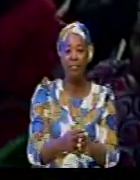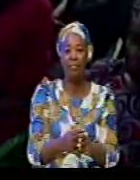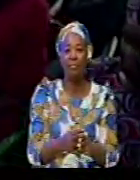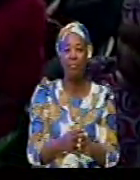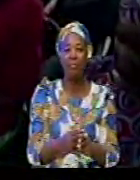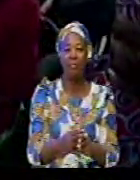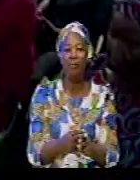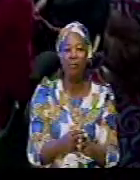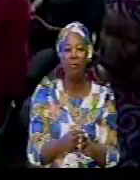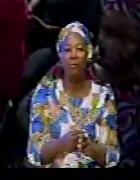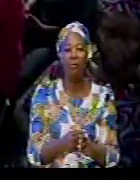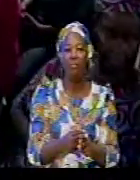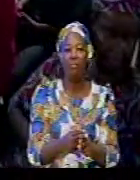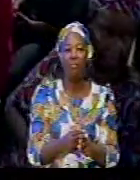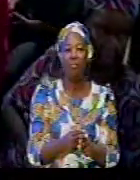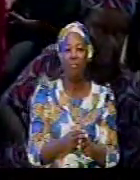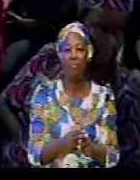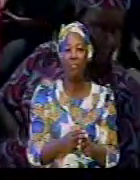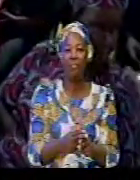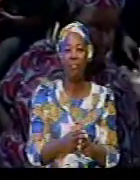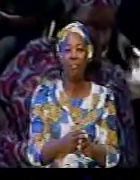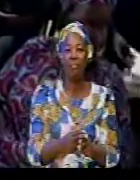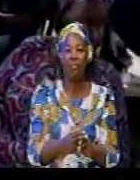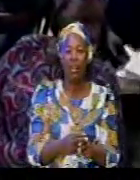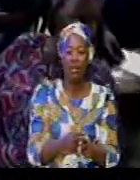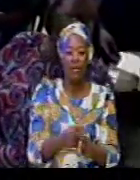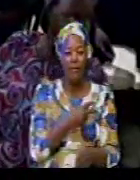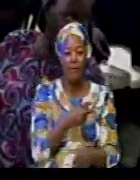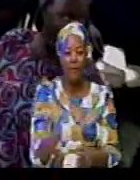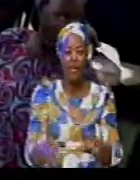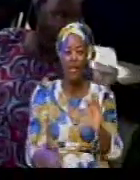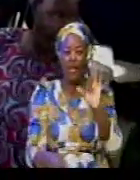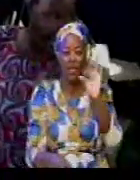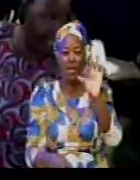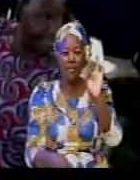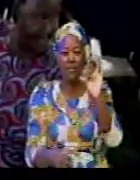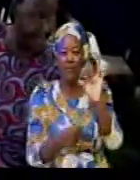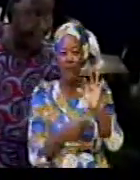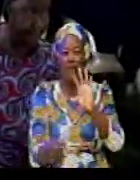now on, in Jesus' name.